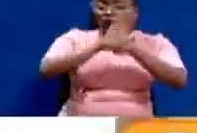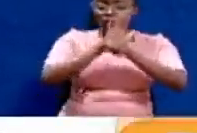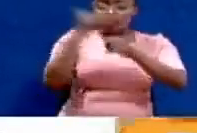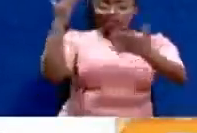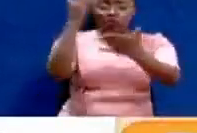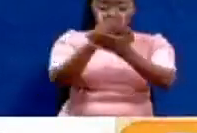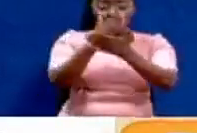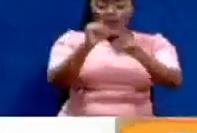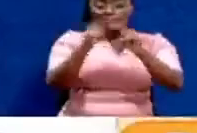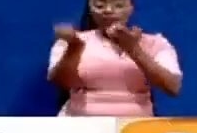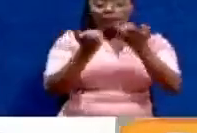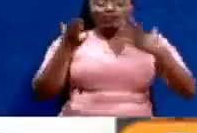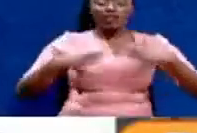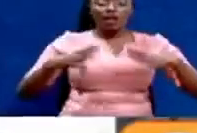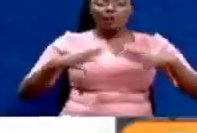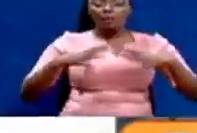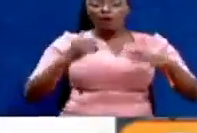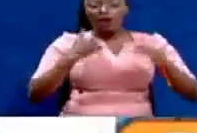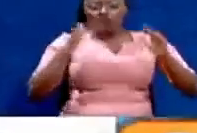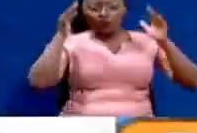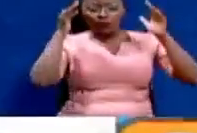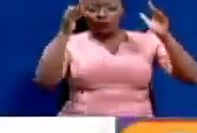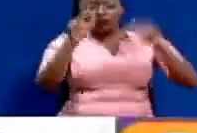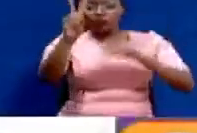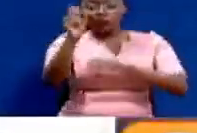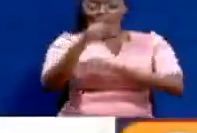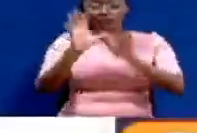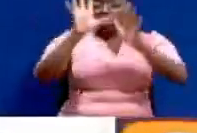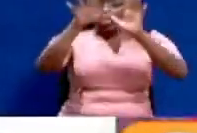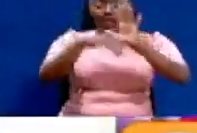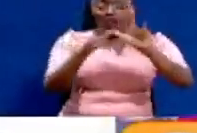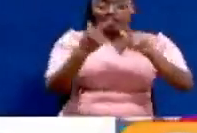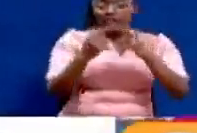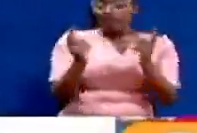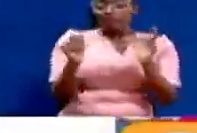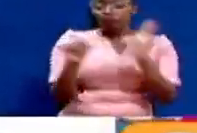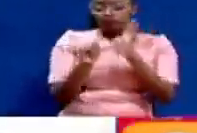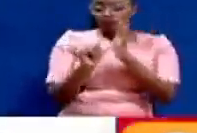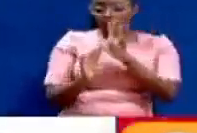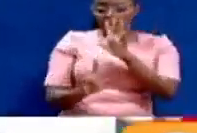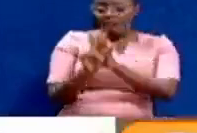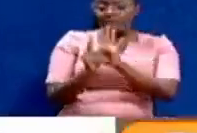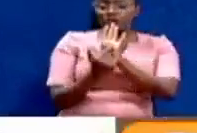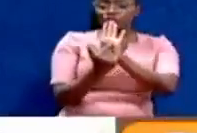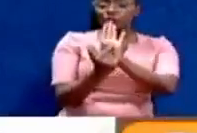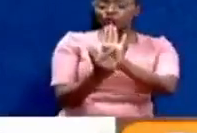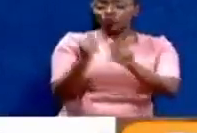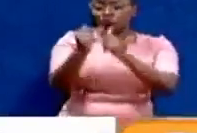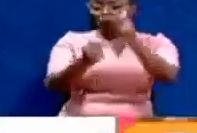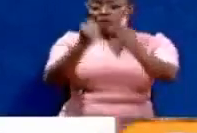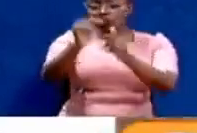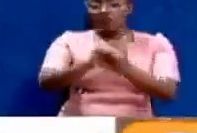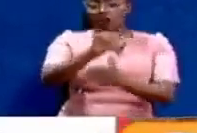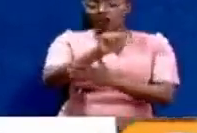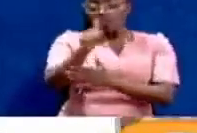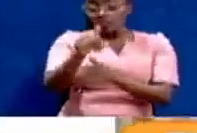disease. But traders here read more into it, and 2 months later, the pinch of the ban has begun to manifest.